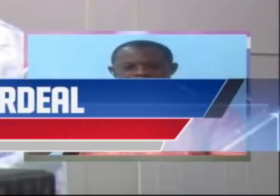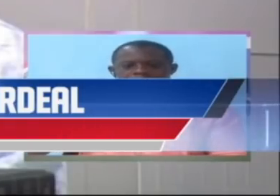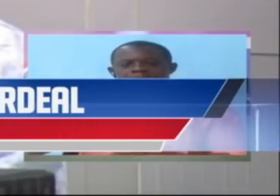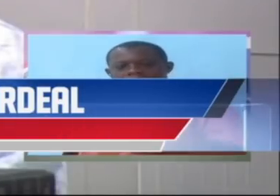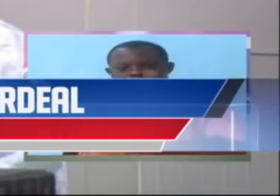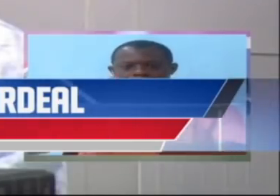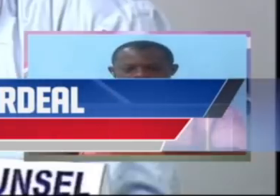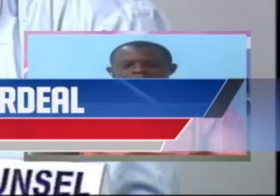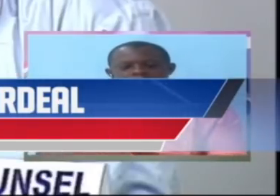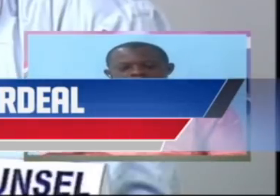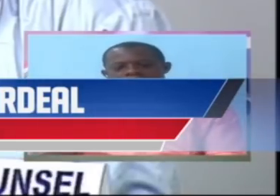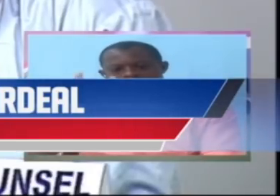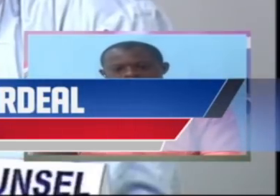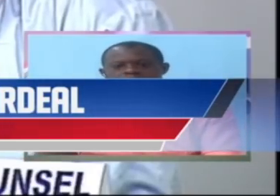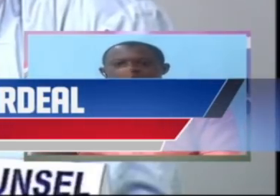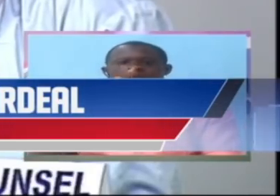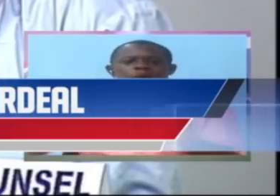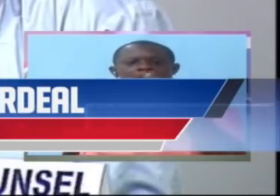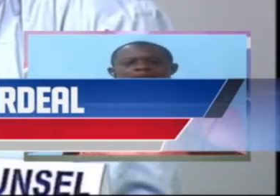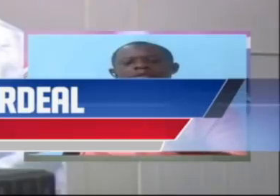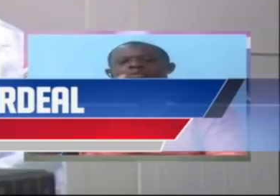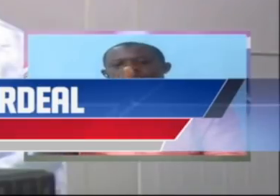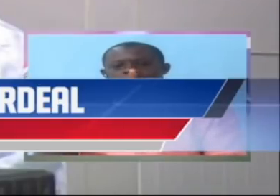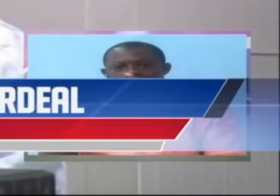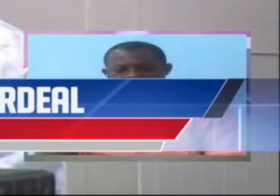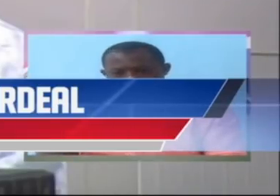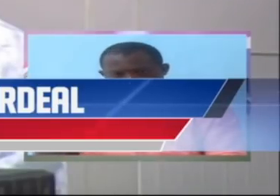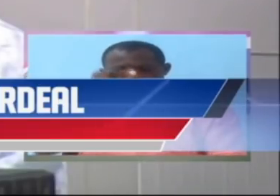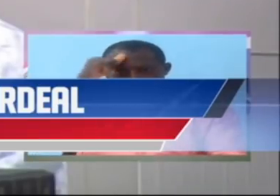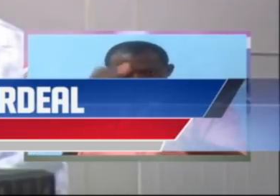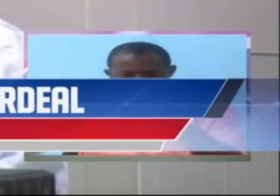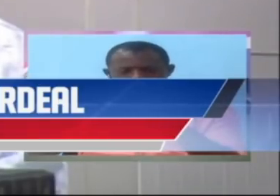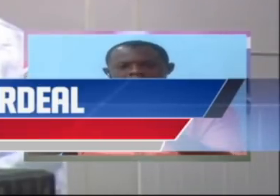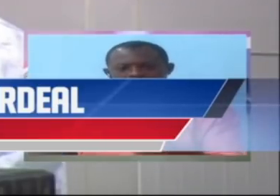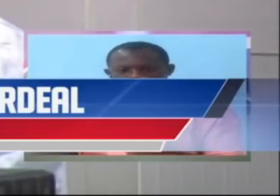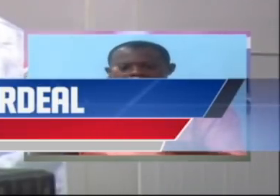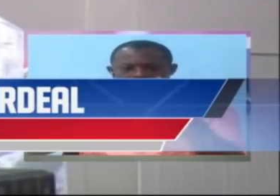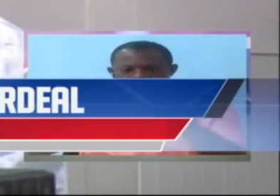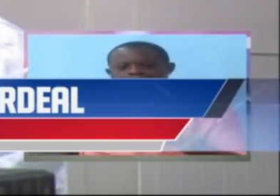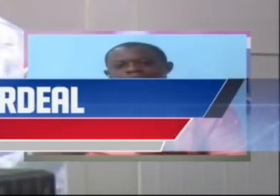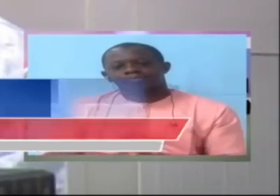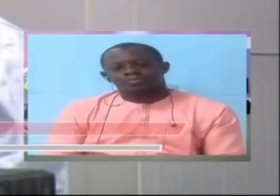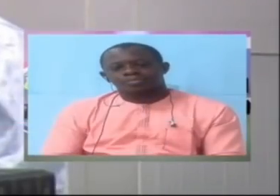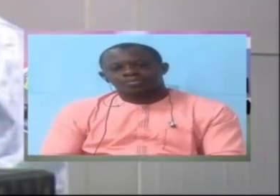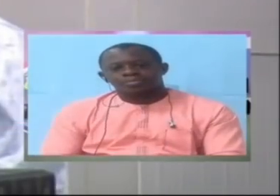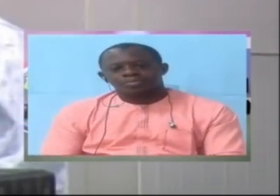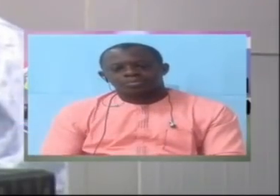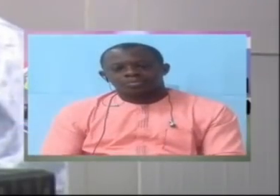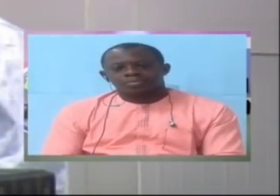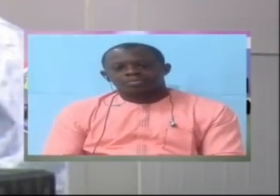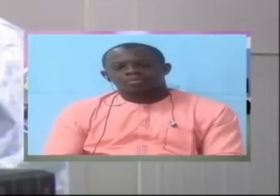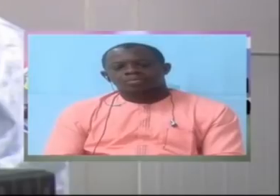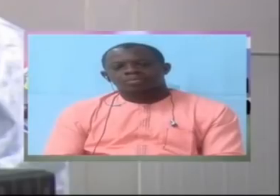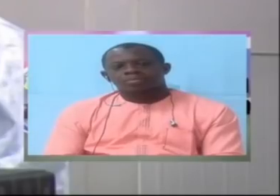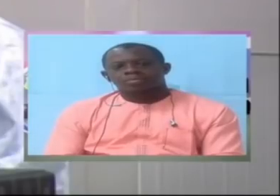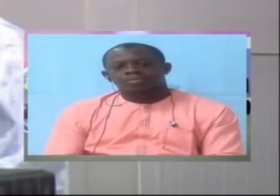radio the same day they were bailed that the bail had been revoked and they had to report back to the Fajara barracks. The witness recalled the names of the